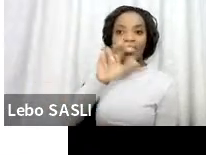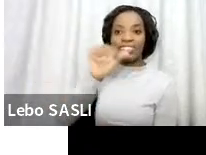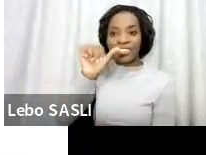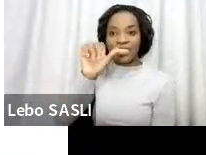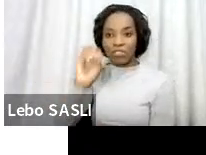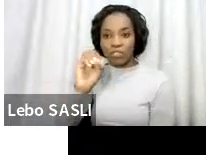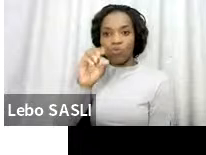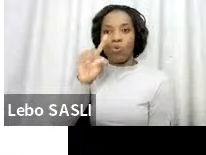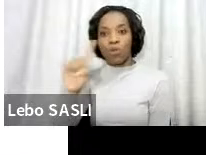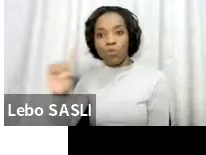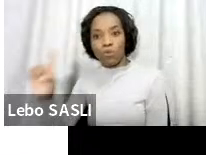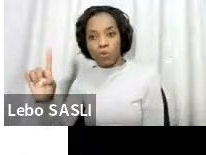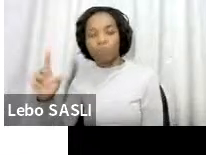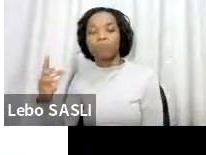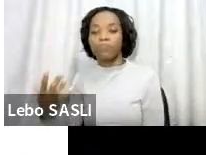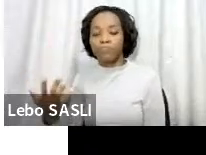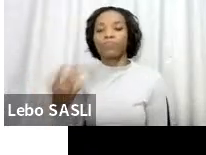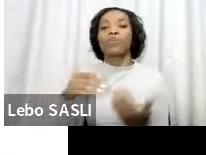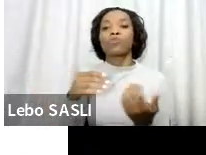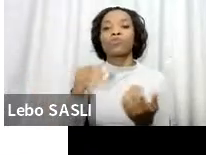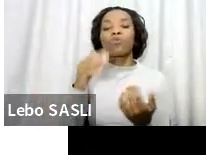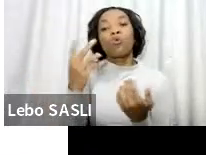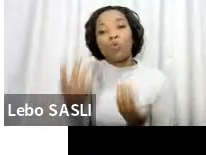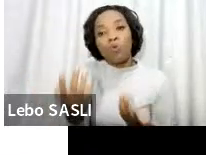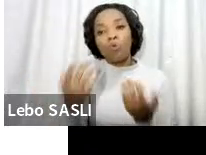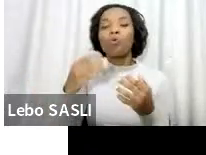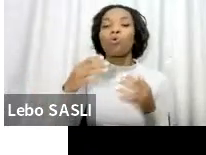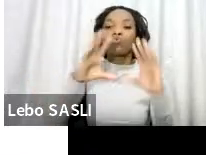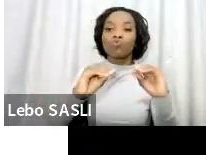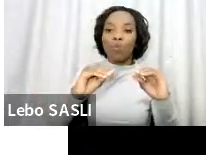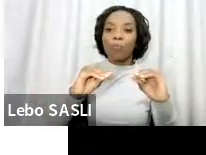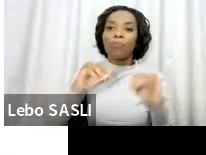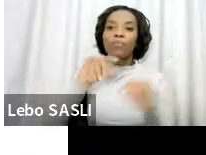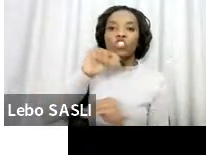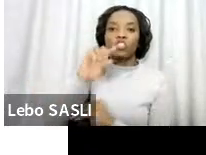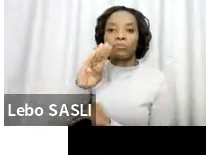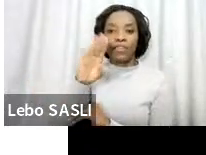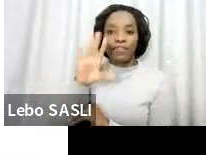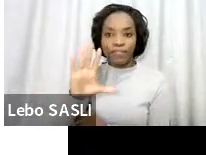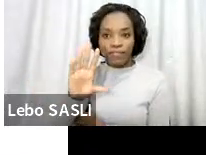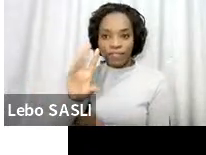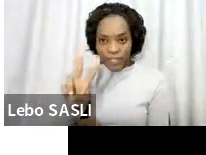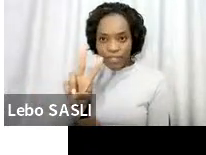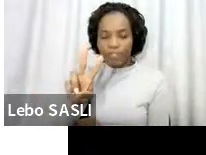0860-10-111. Or you can go to Stop Gender Violence, 0800-150-150.